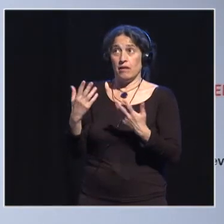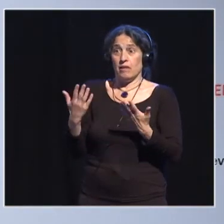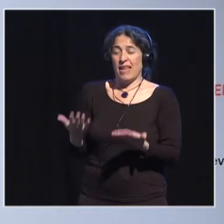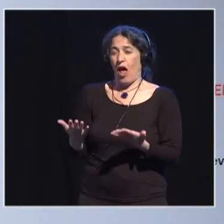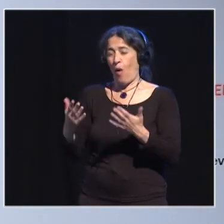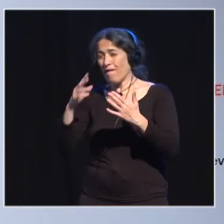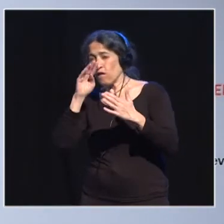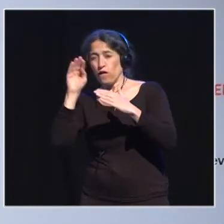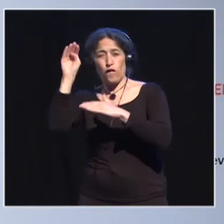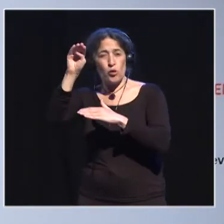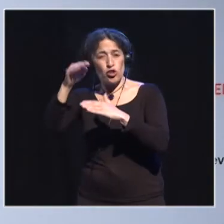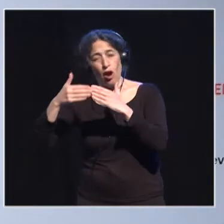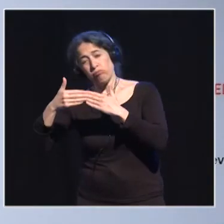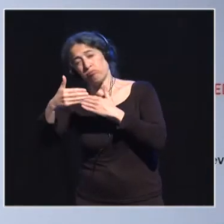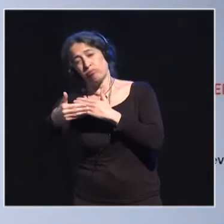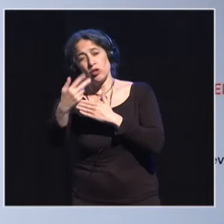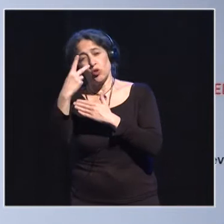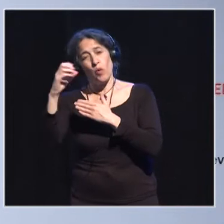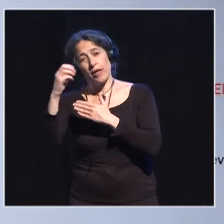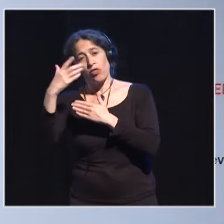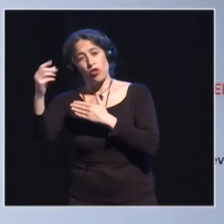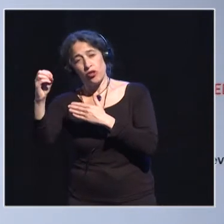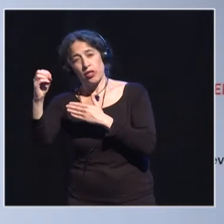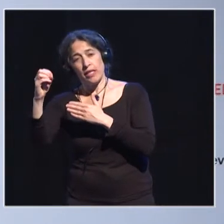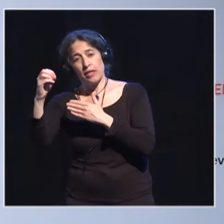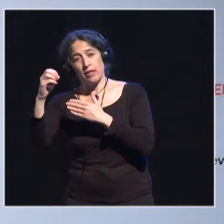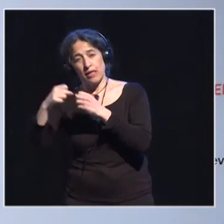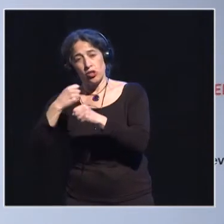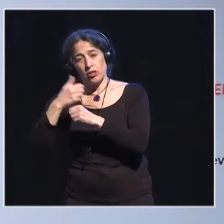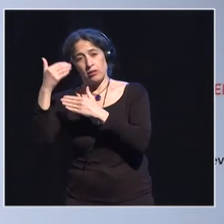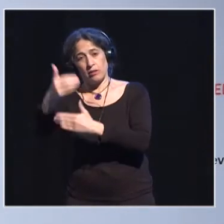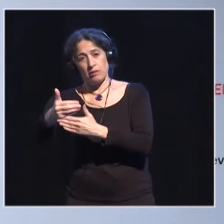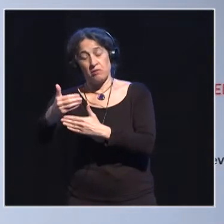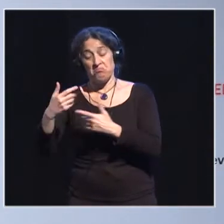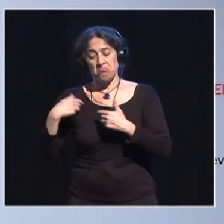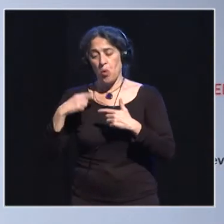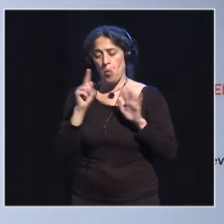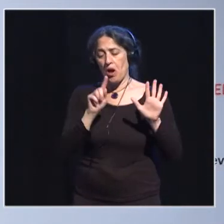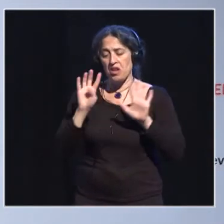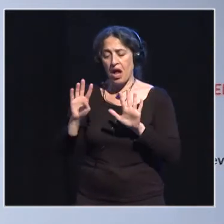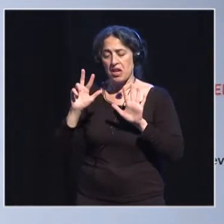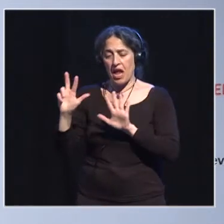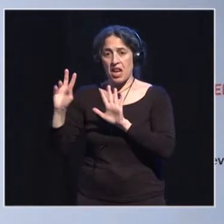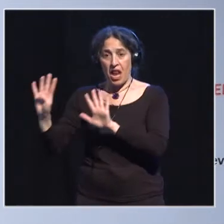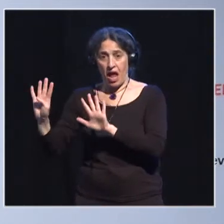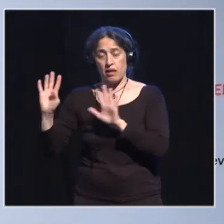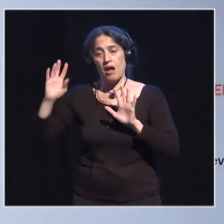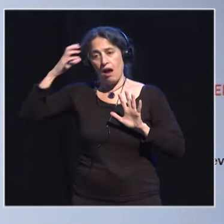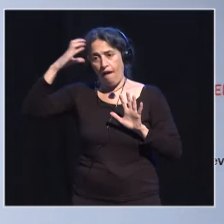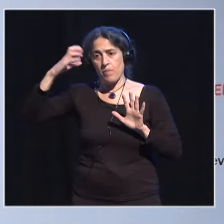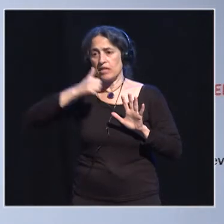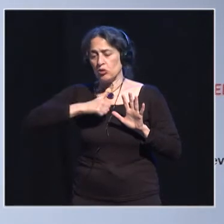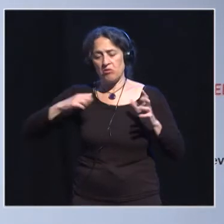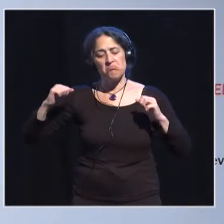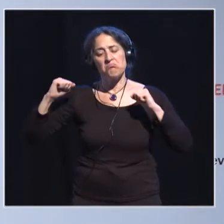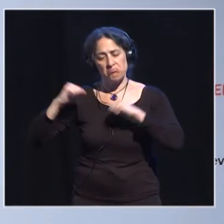30 years down the road, digitization was that choice. So everything was wired and geared to enable the private sector to thrive. So we